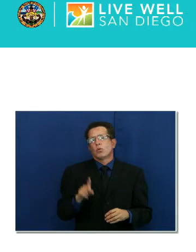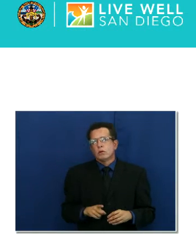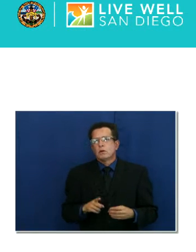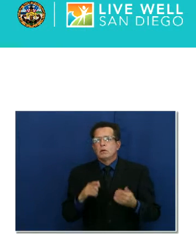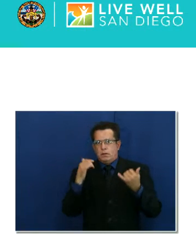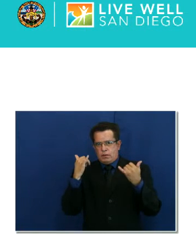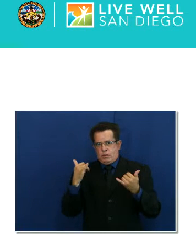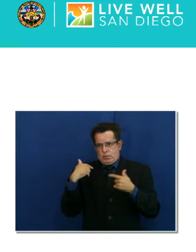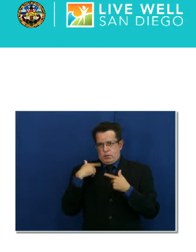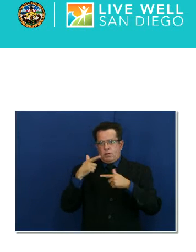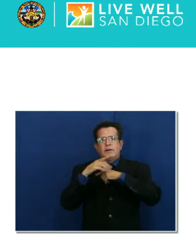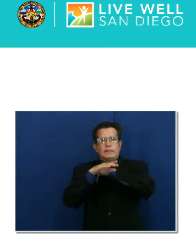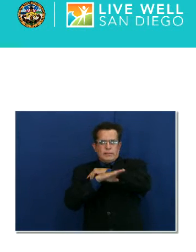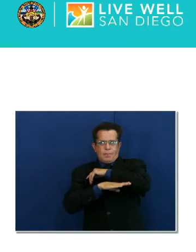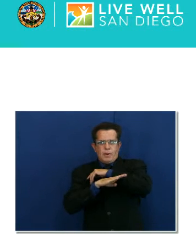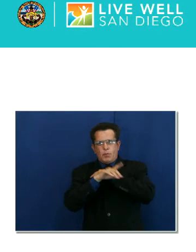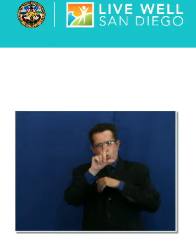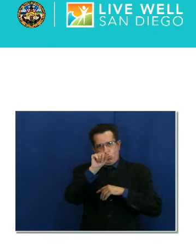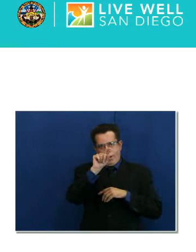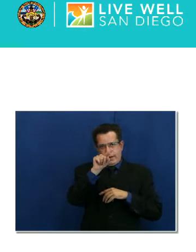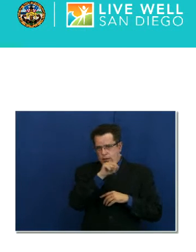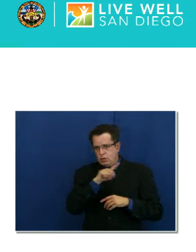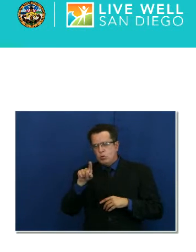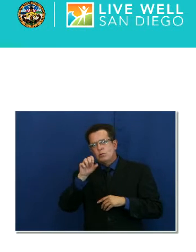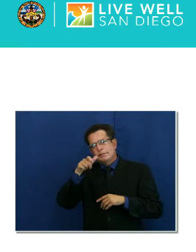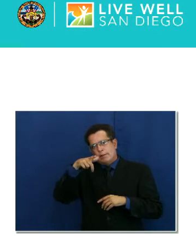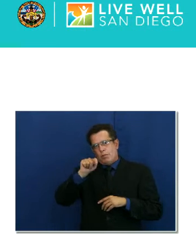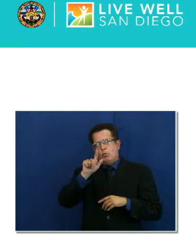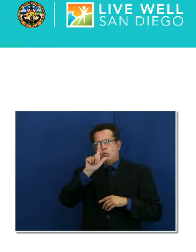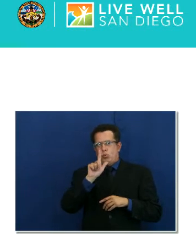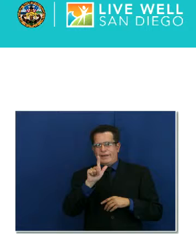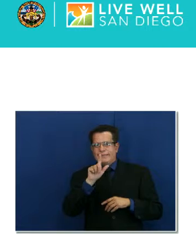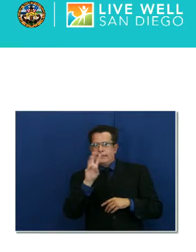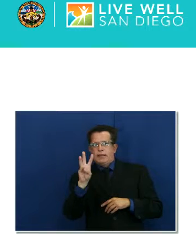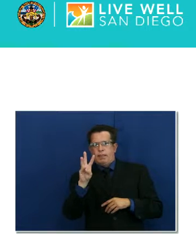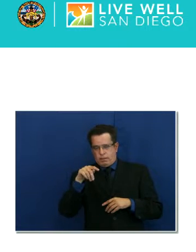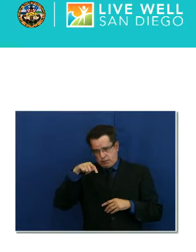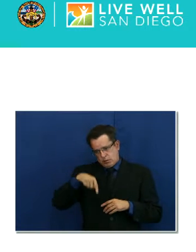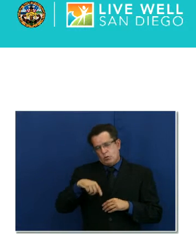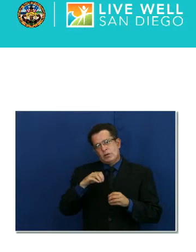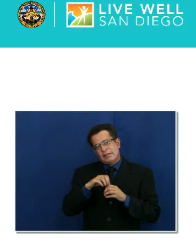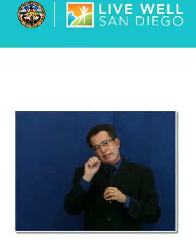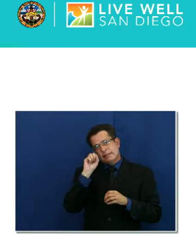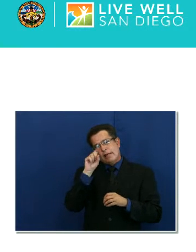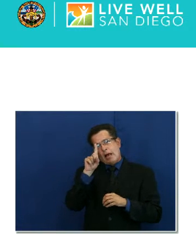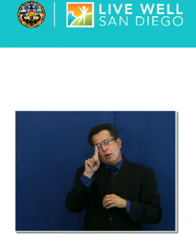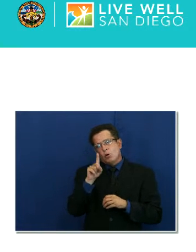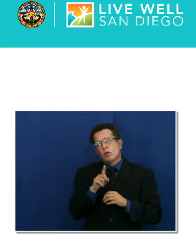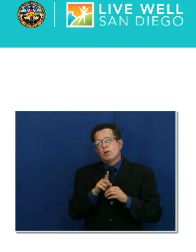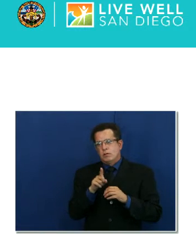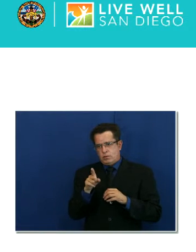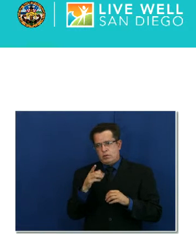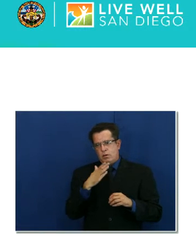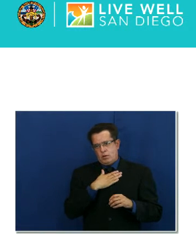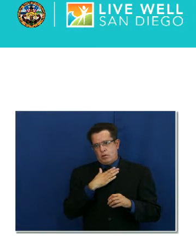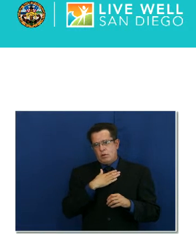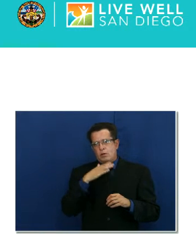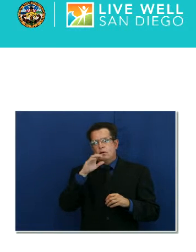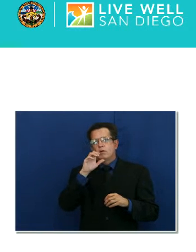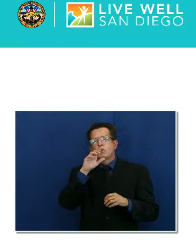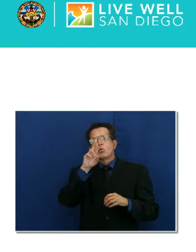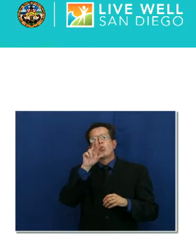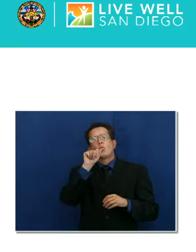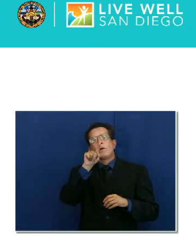September 20th through September 26th, San Diego County county's unadjusted case rate dropped